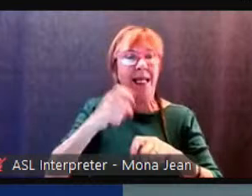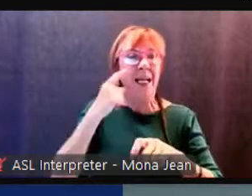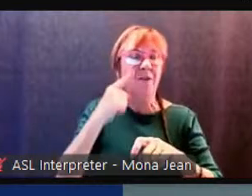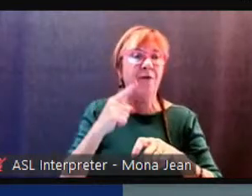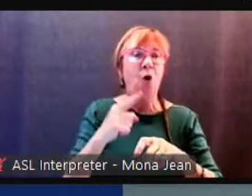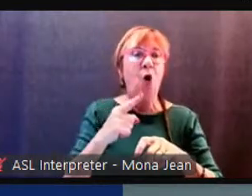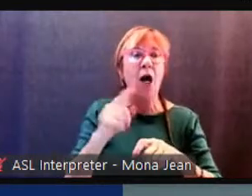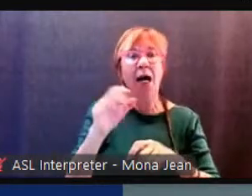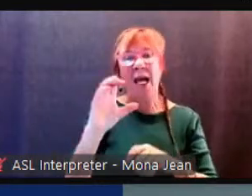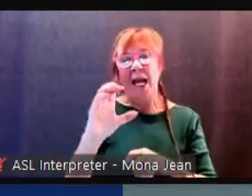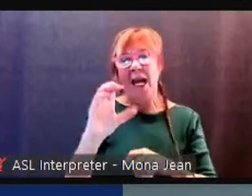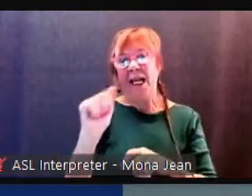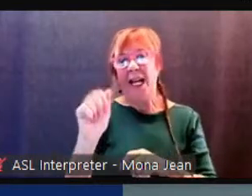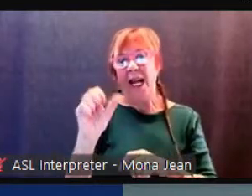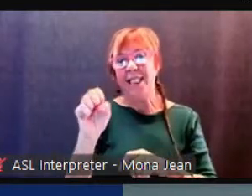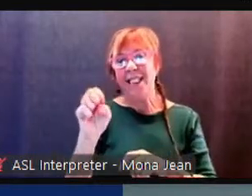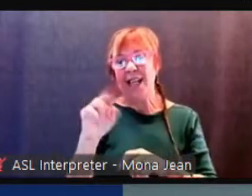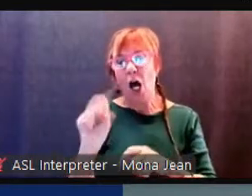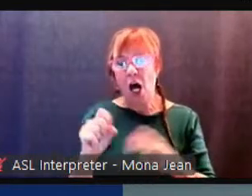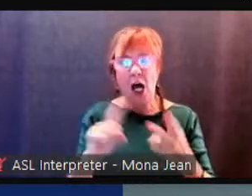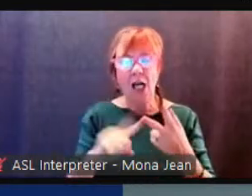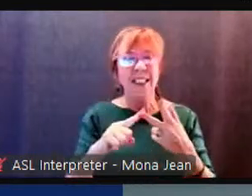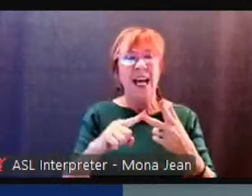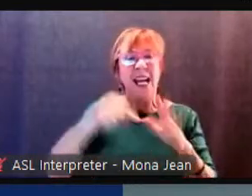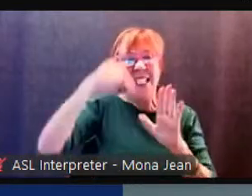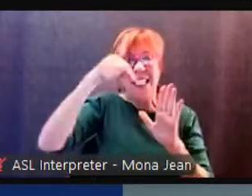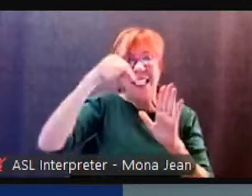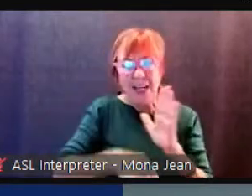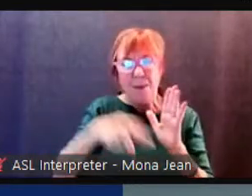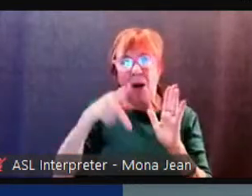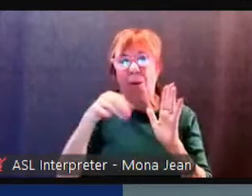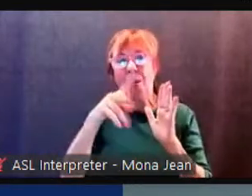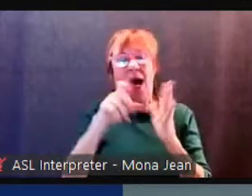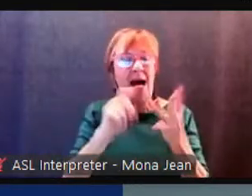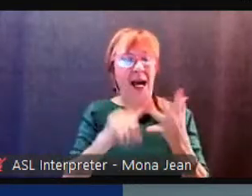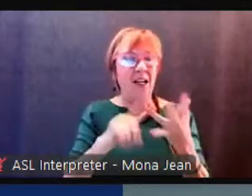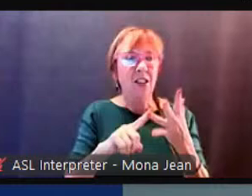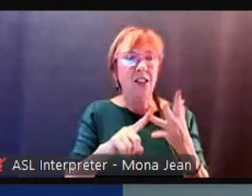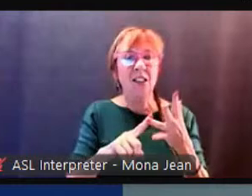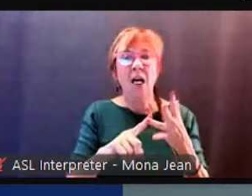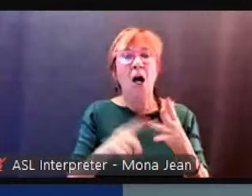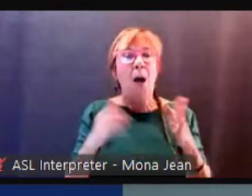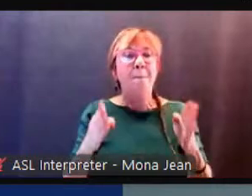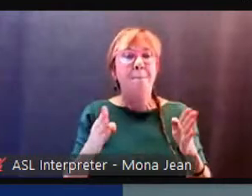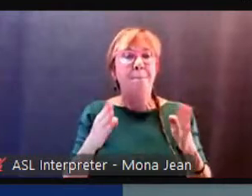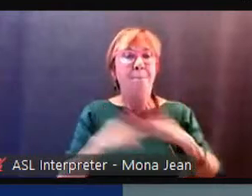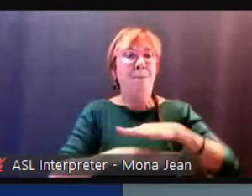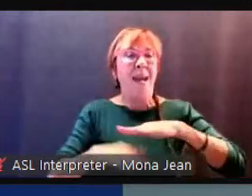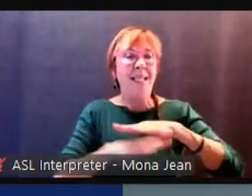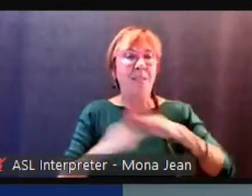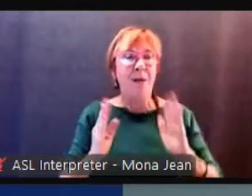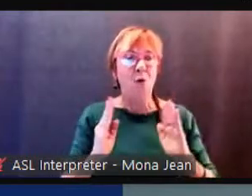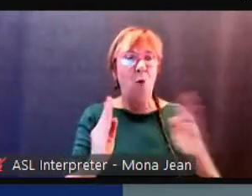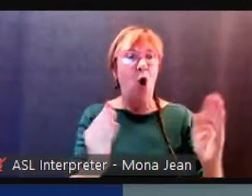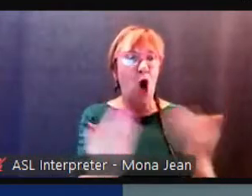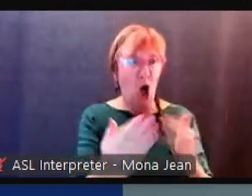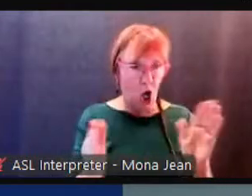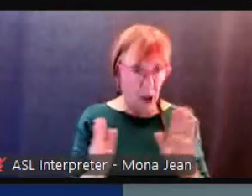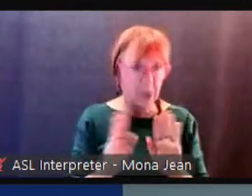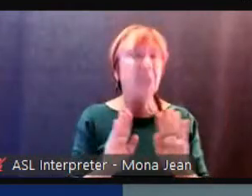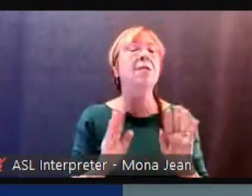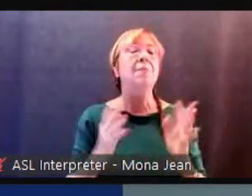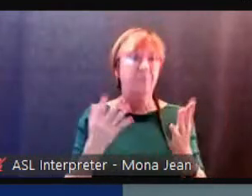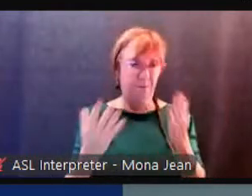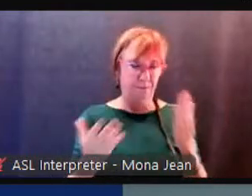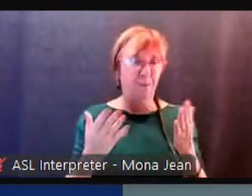deep piles, if there's geotechnical hazards, if there's basement walls, and other certain criteria. And then